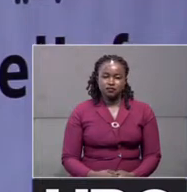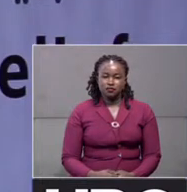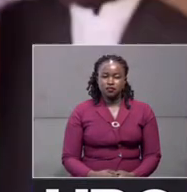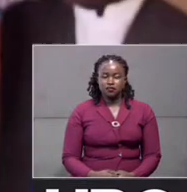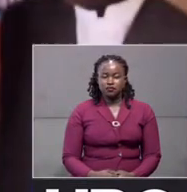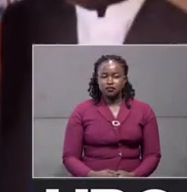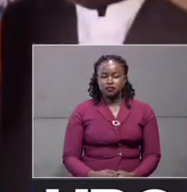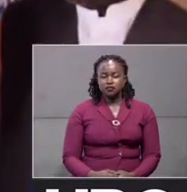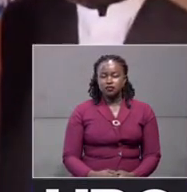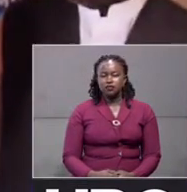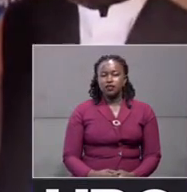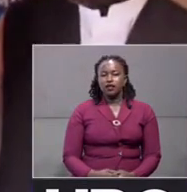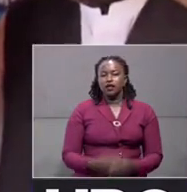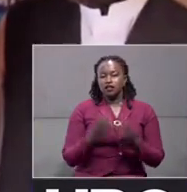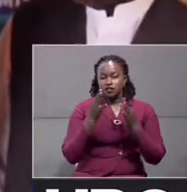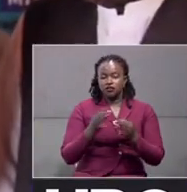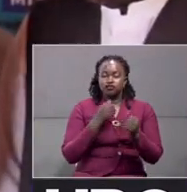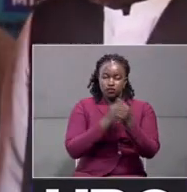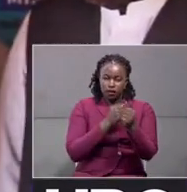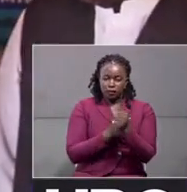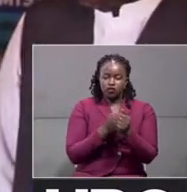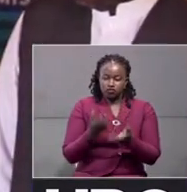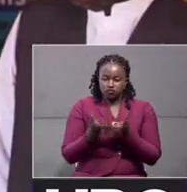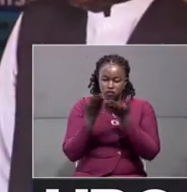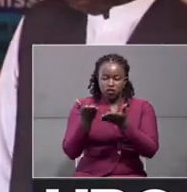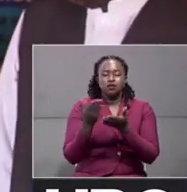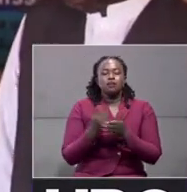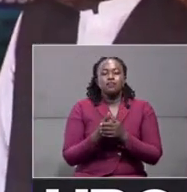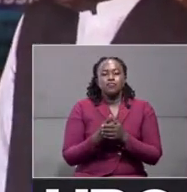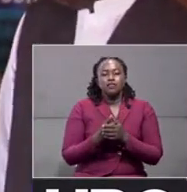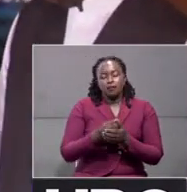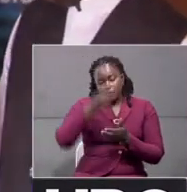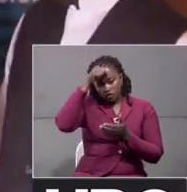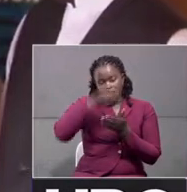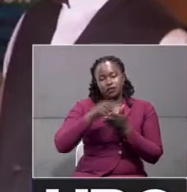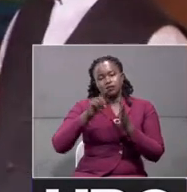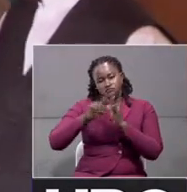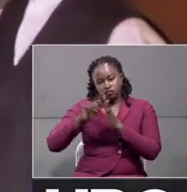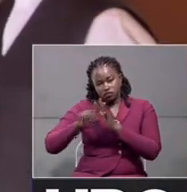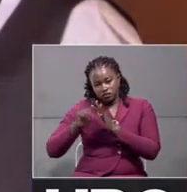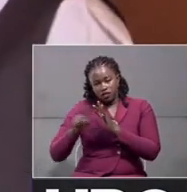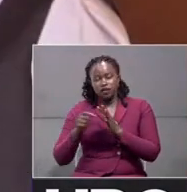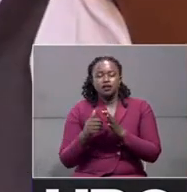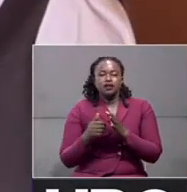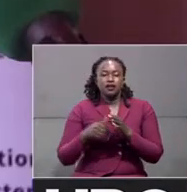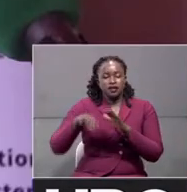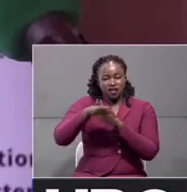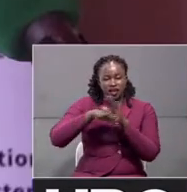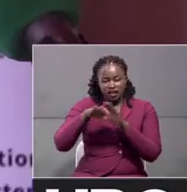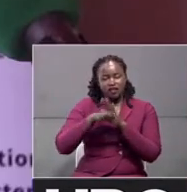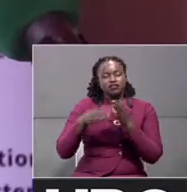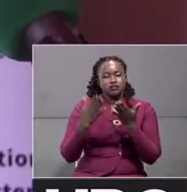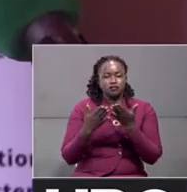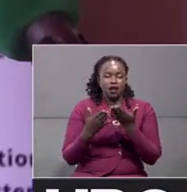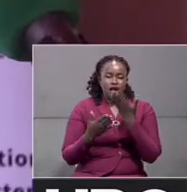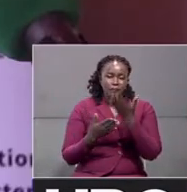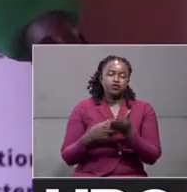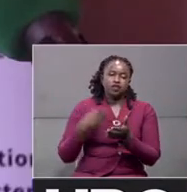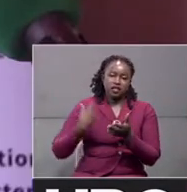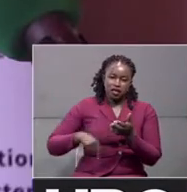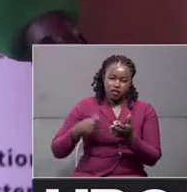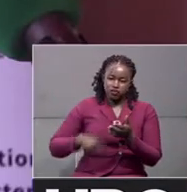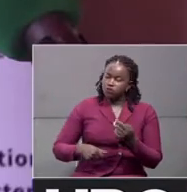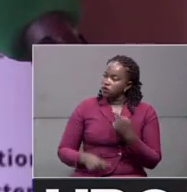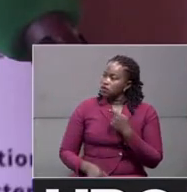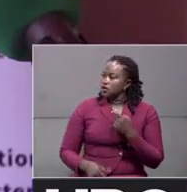The relief support has been flagged off to provide aid to the affected Muslim refugees in refugee settlement areas. And of late,